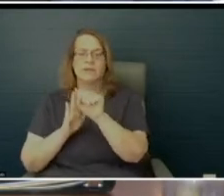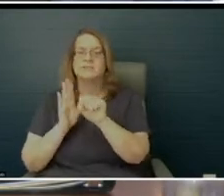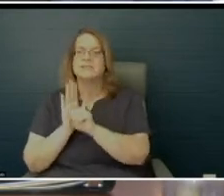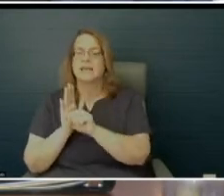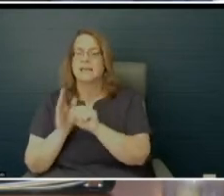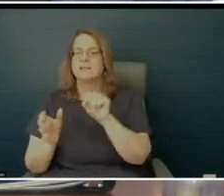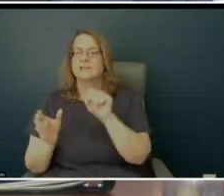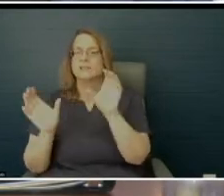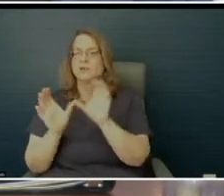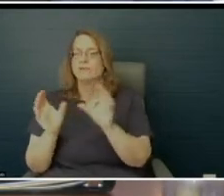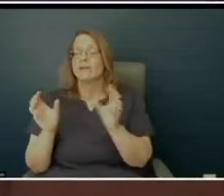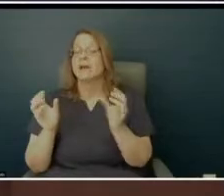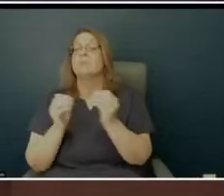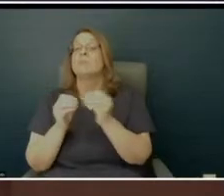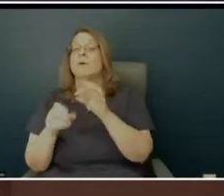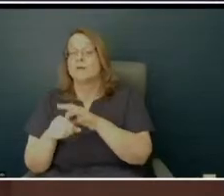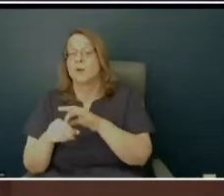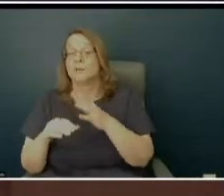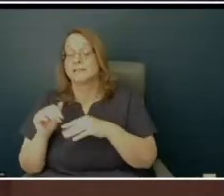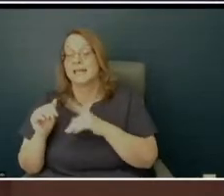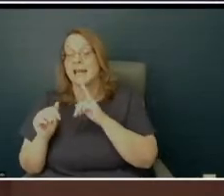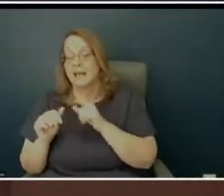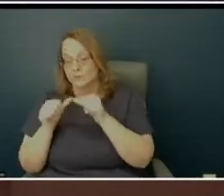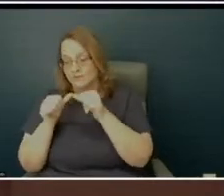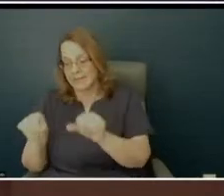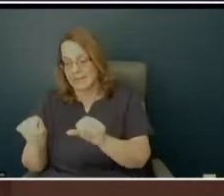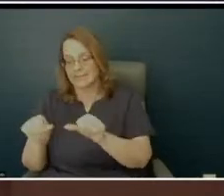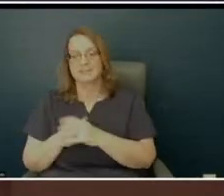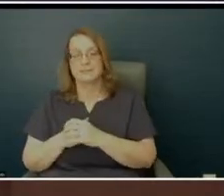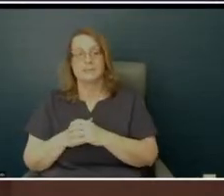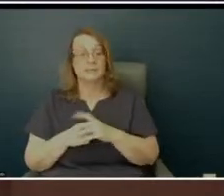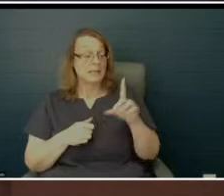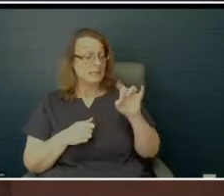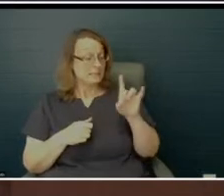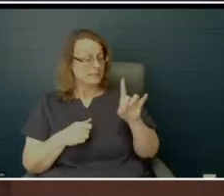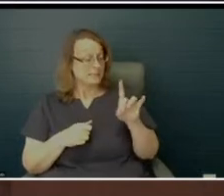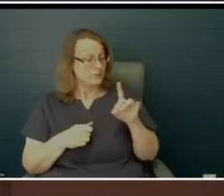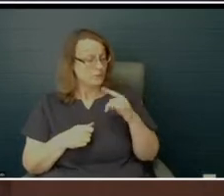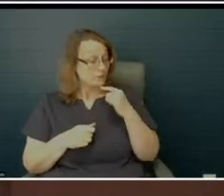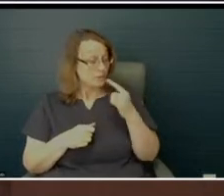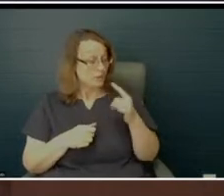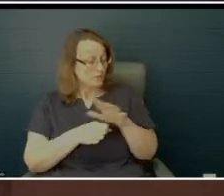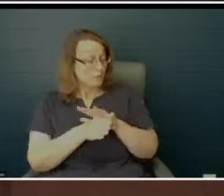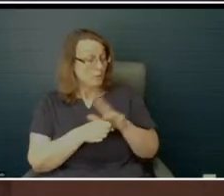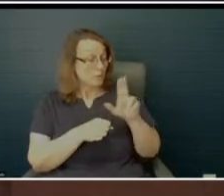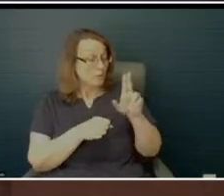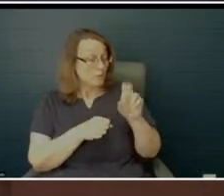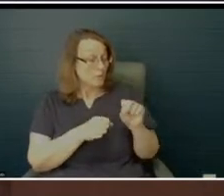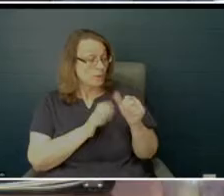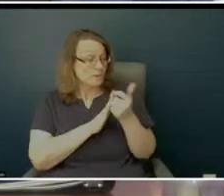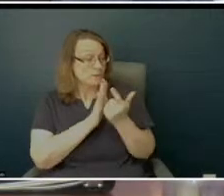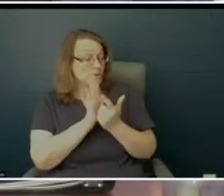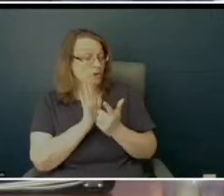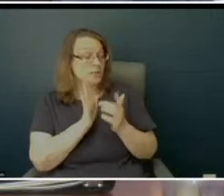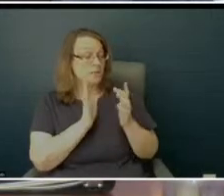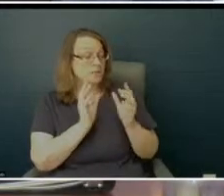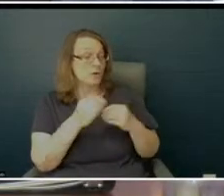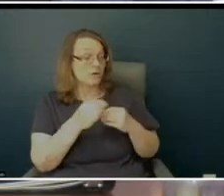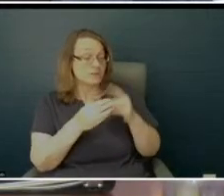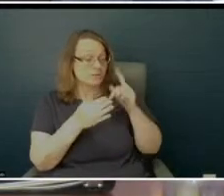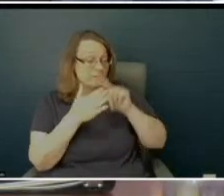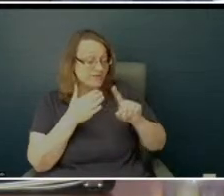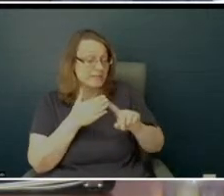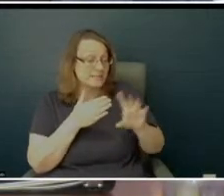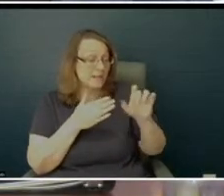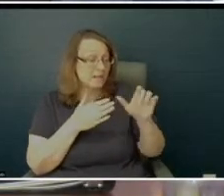cast. Did you direct the local U.S. Attorney's Office to investigate that claim? So Mr. Perry said that he